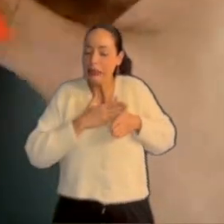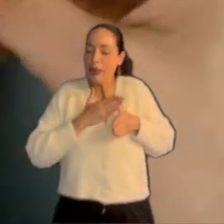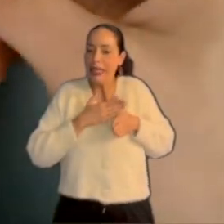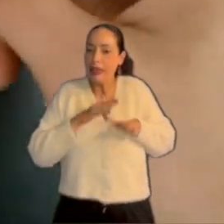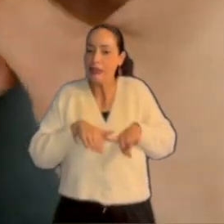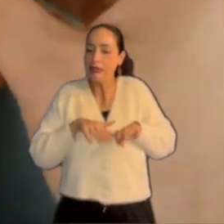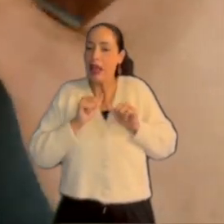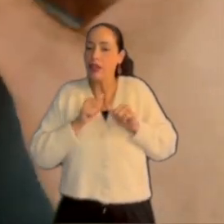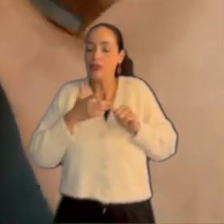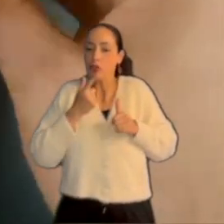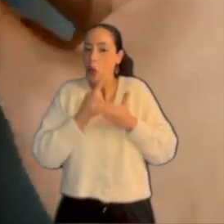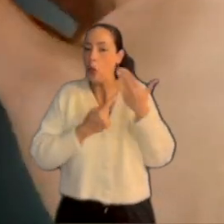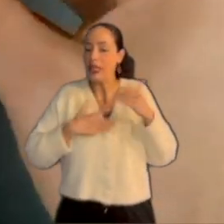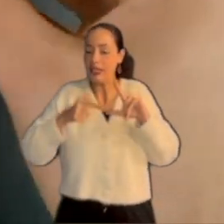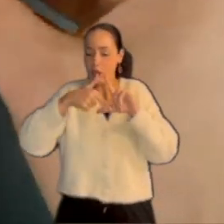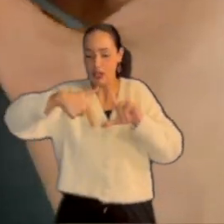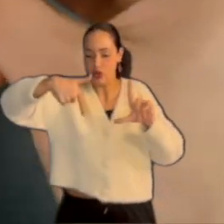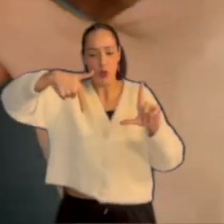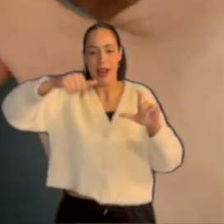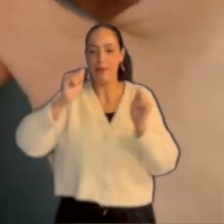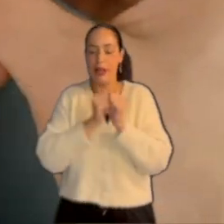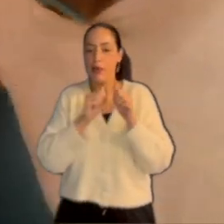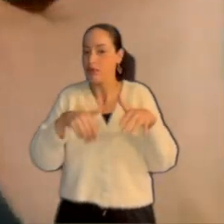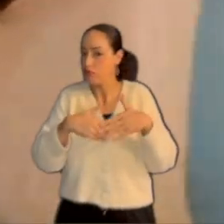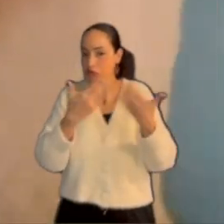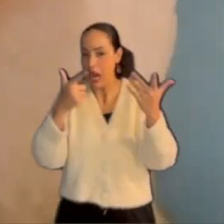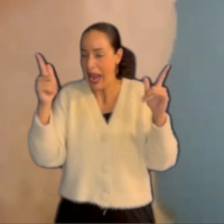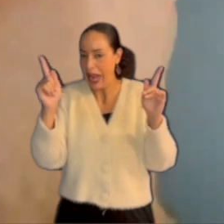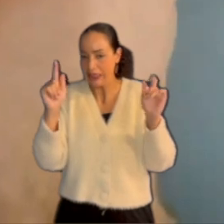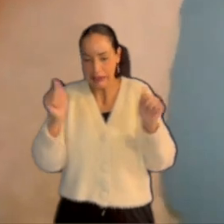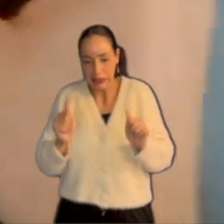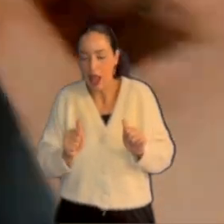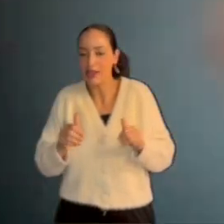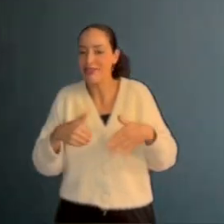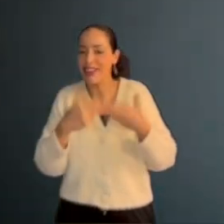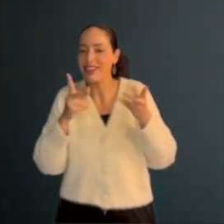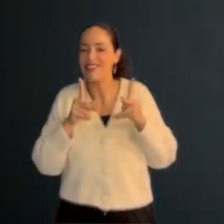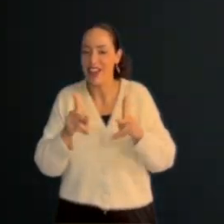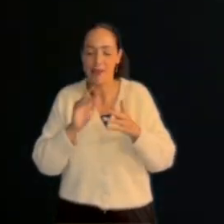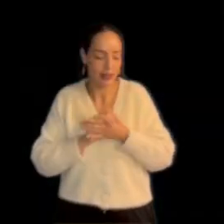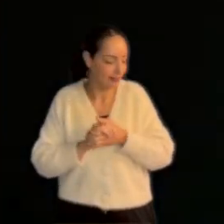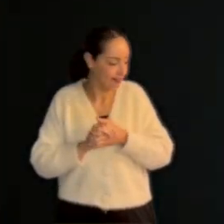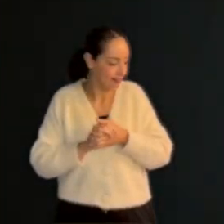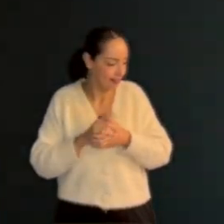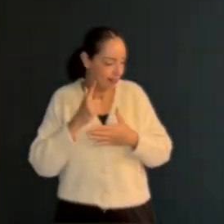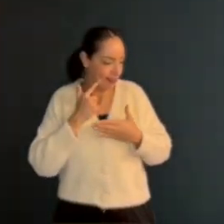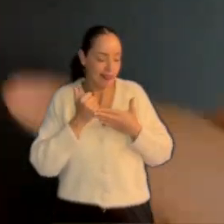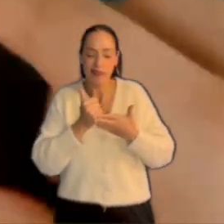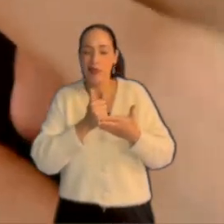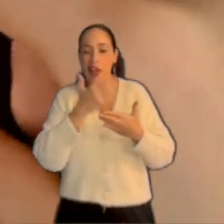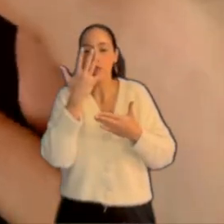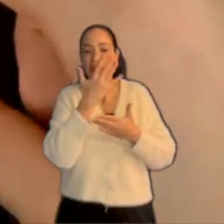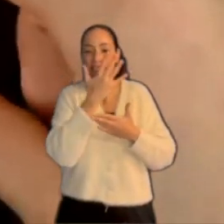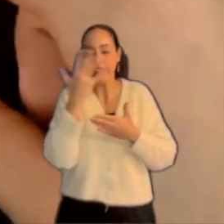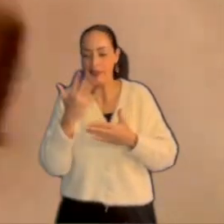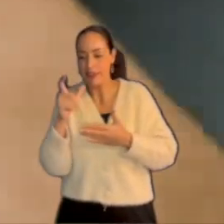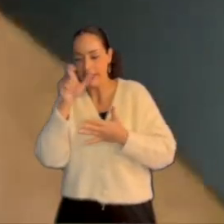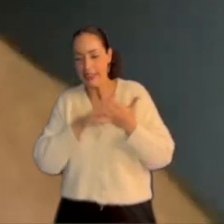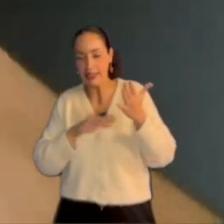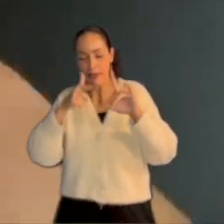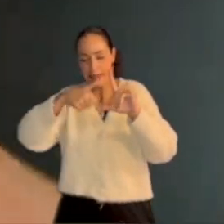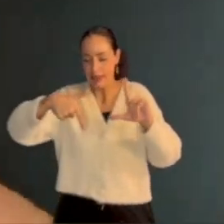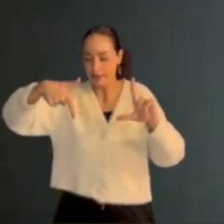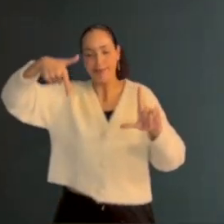I recommend 15 by 15 centimeters, 6 by 6 inches. And the first step is to fold in half along